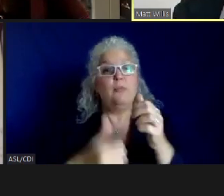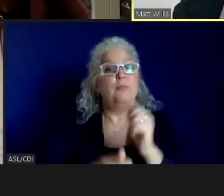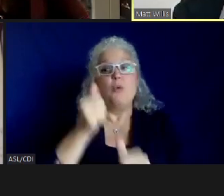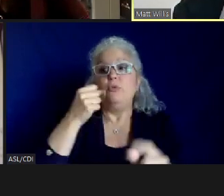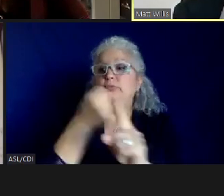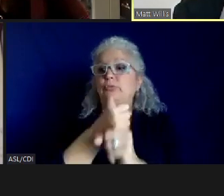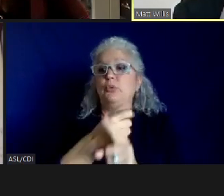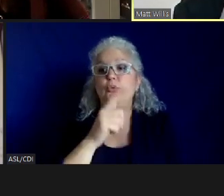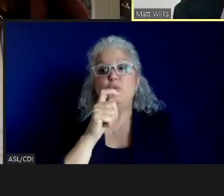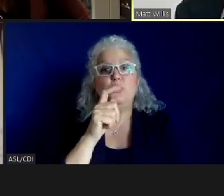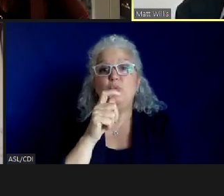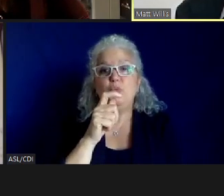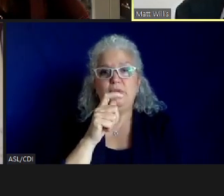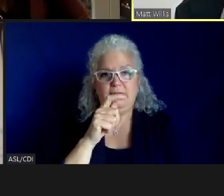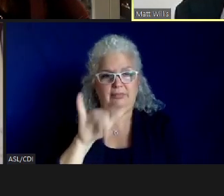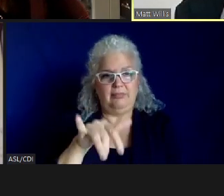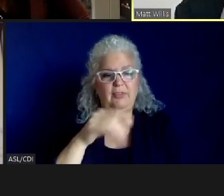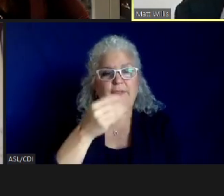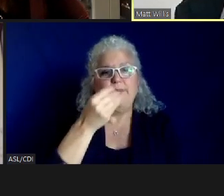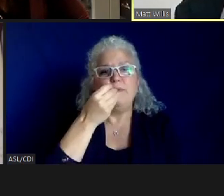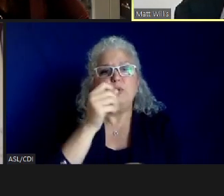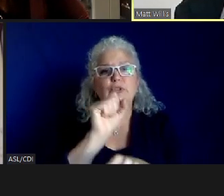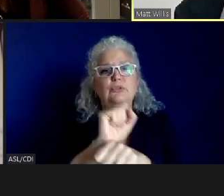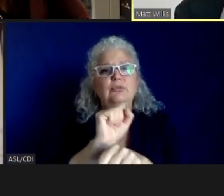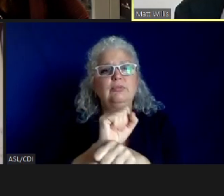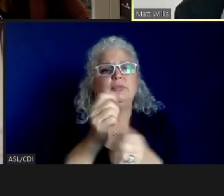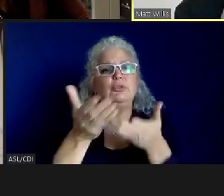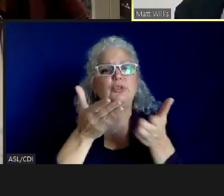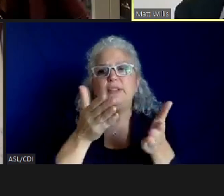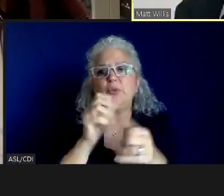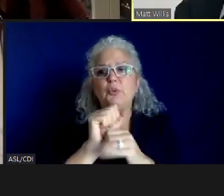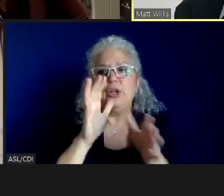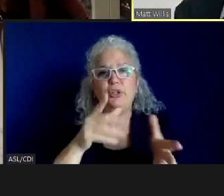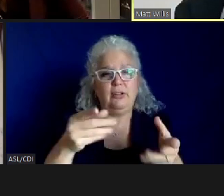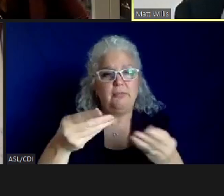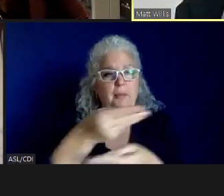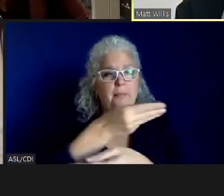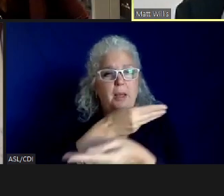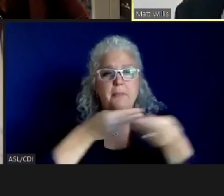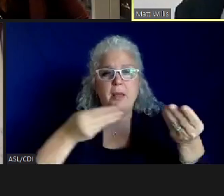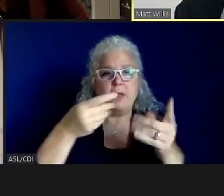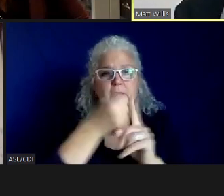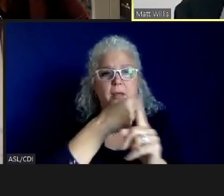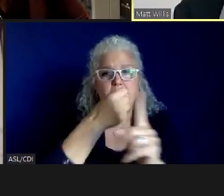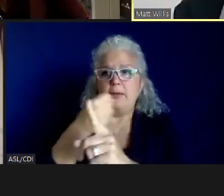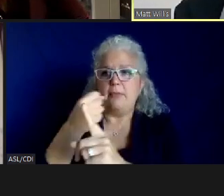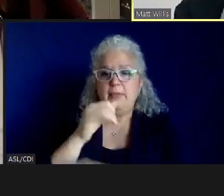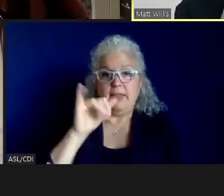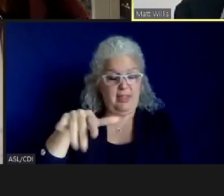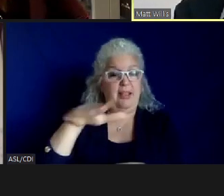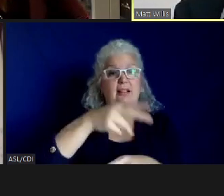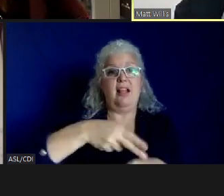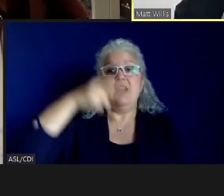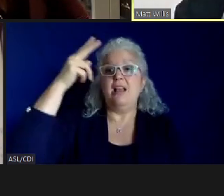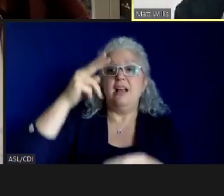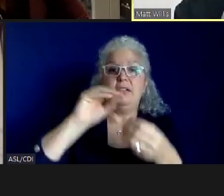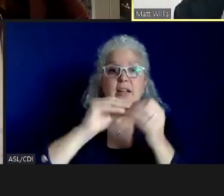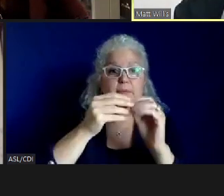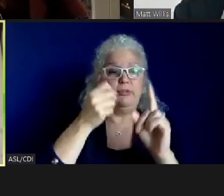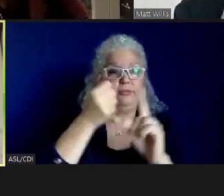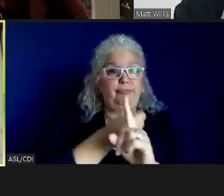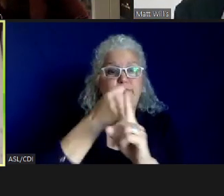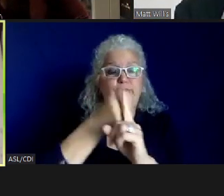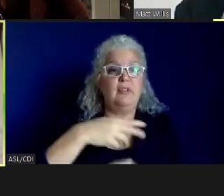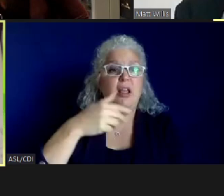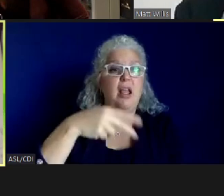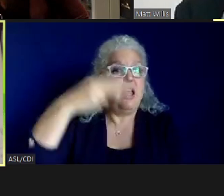transmission in that environment. It's one of the occupations that we know is one of our highest risk occupations, frankly, at the county,